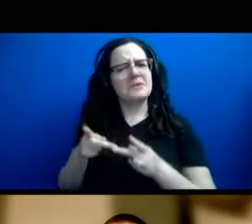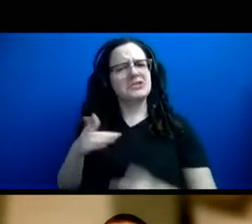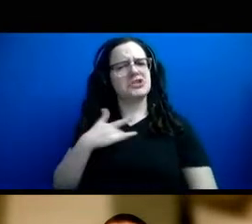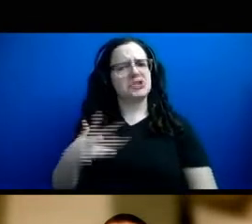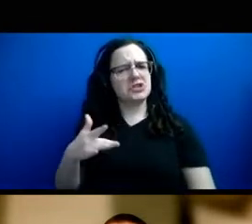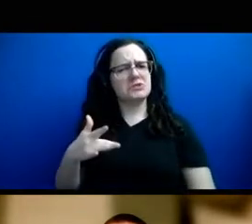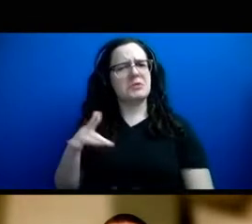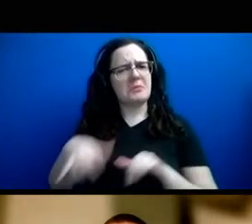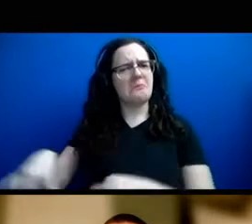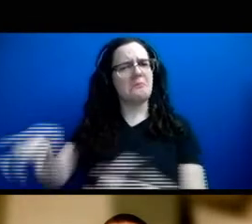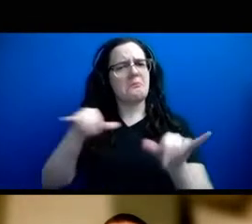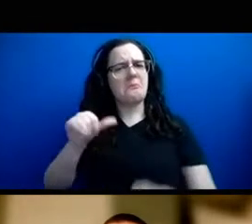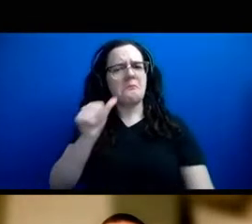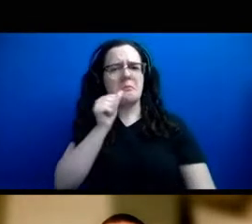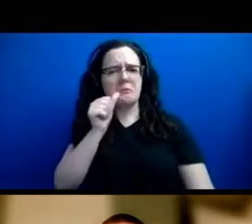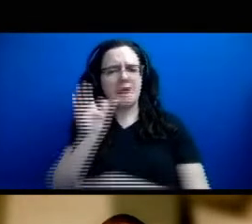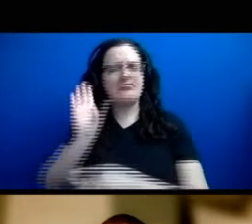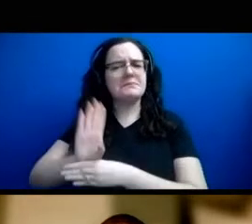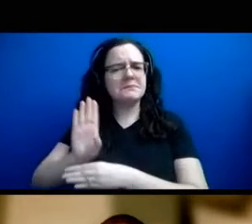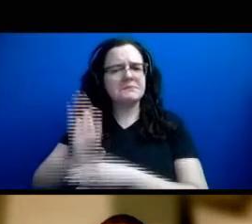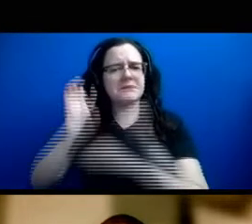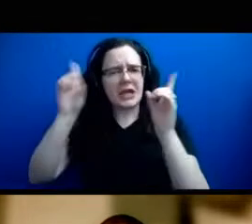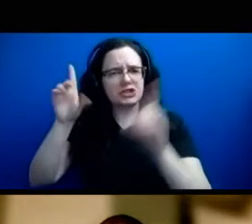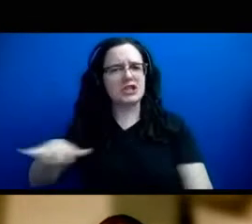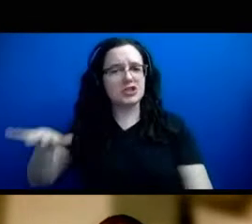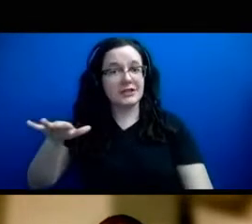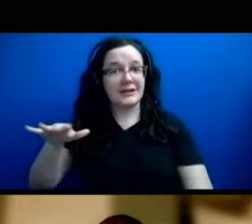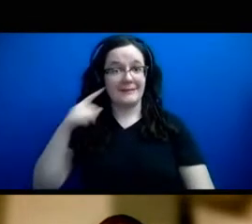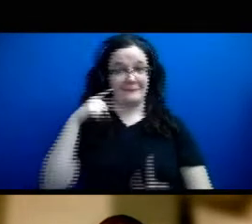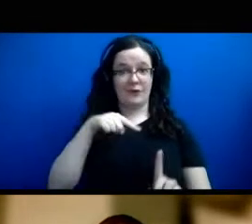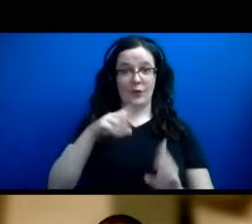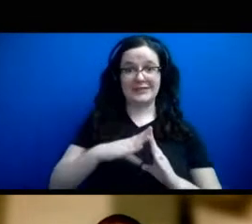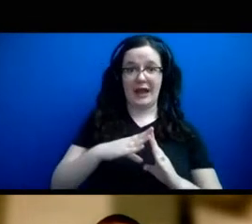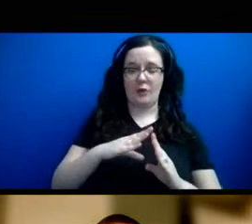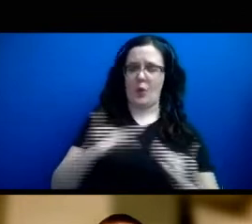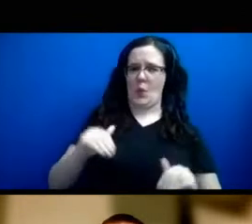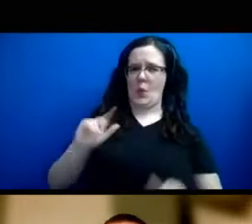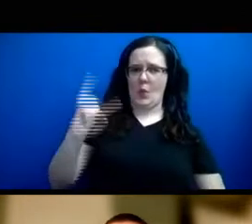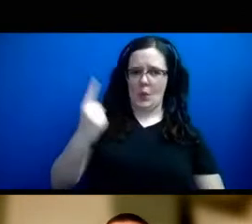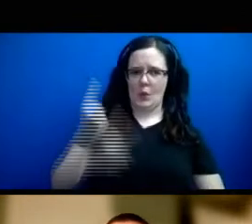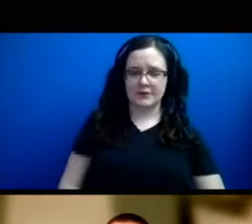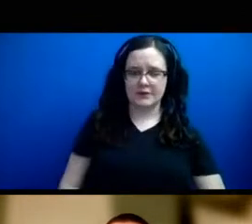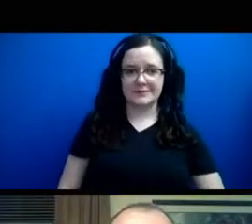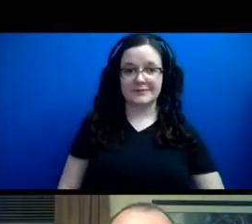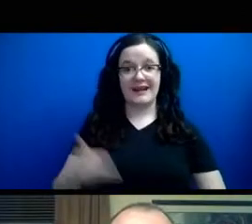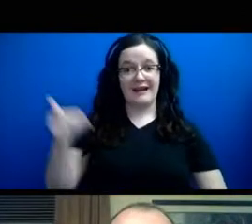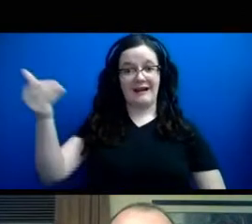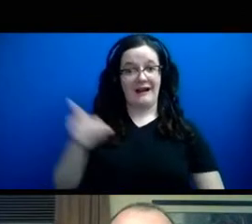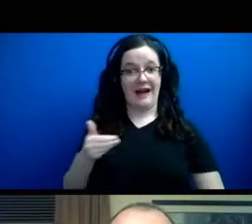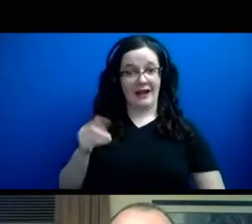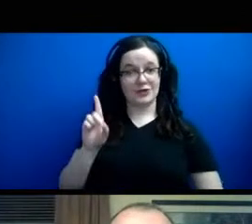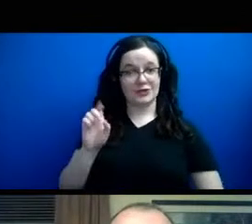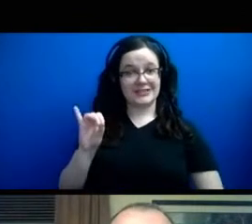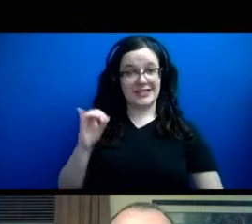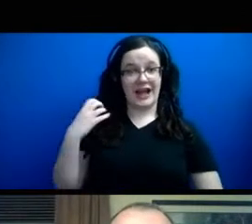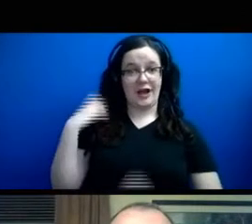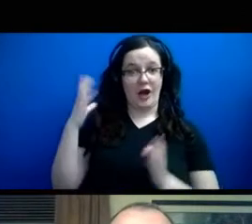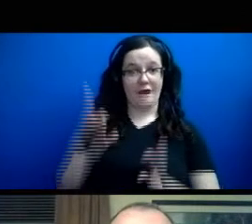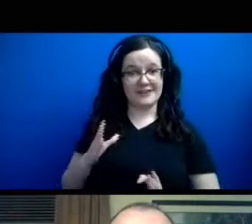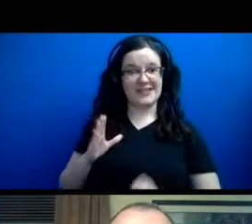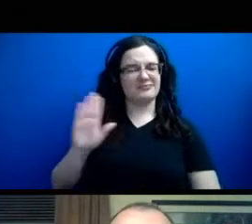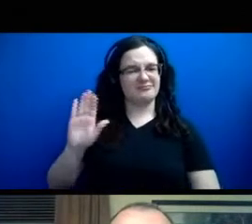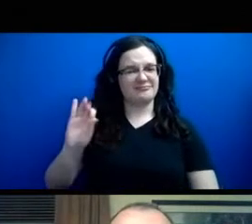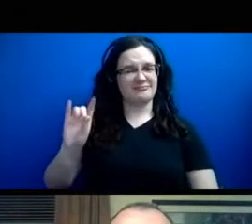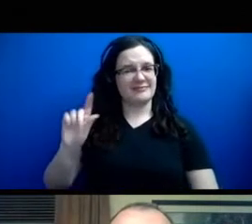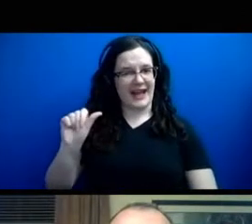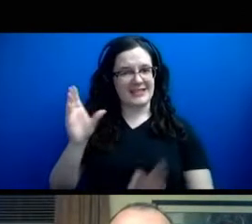education world. Hiring a DEI officer is a core recommendation in the draft Idea